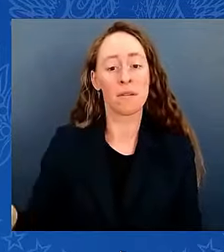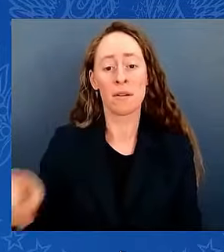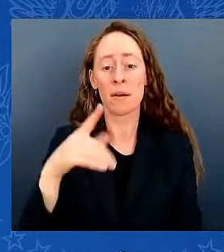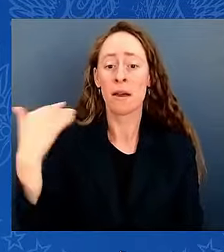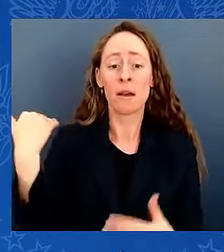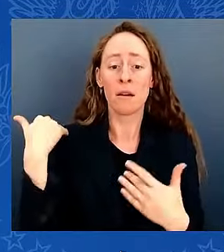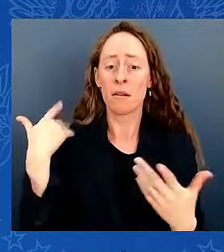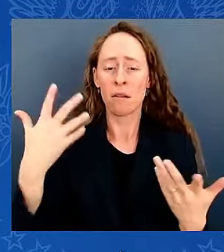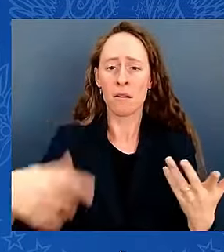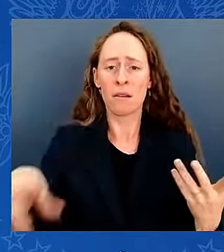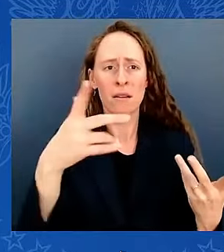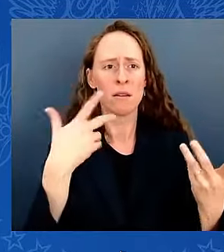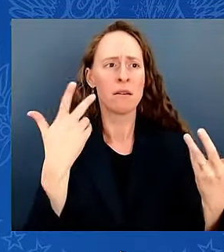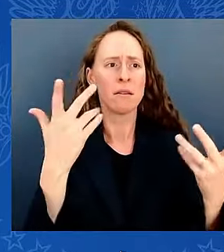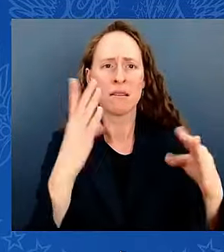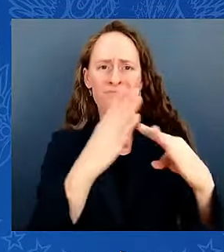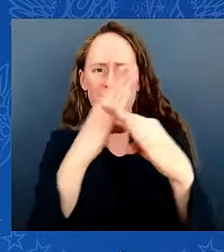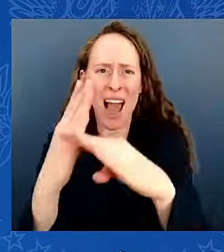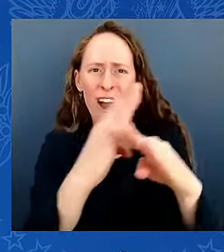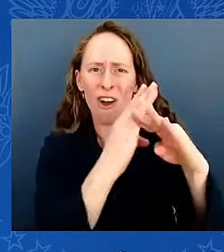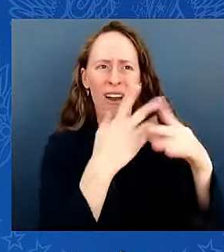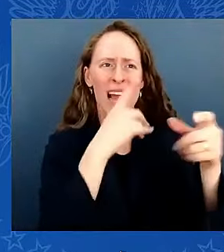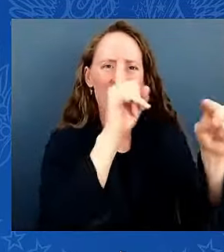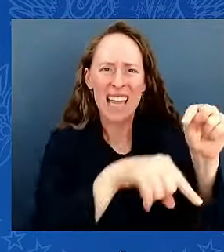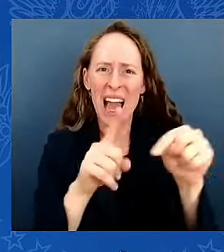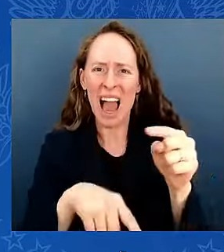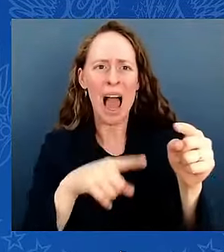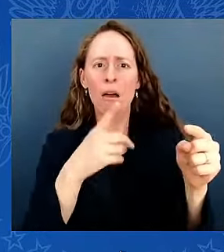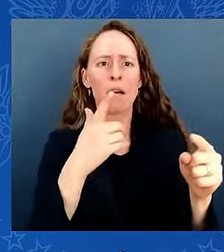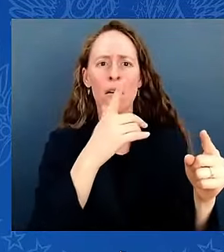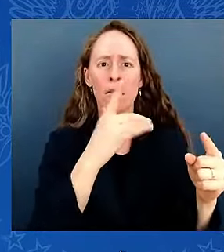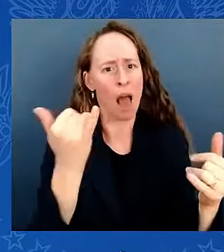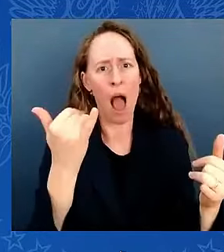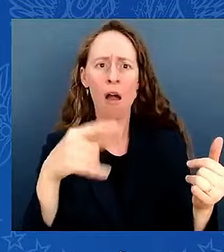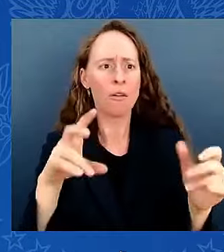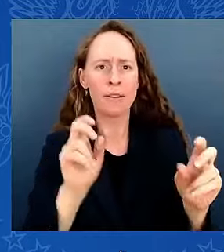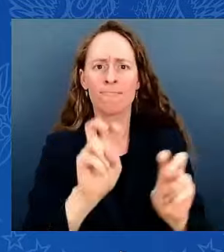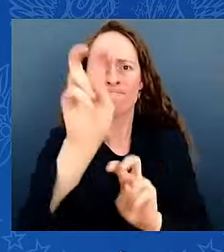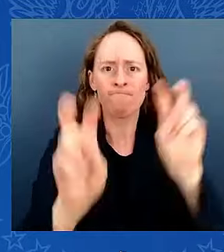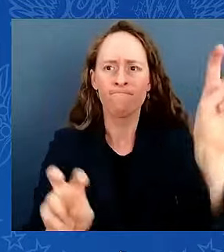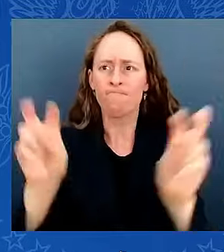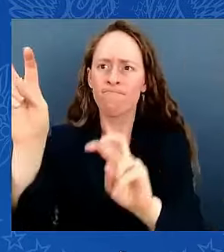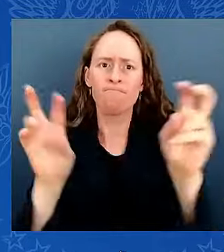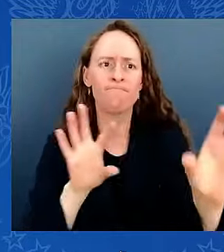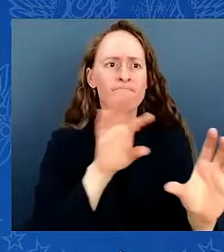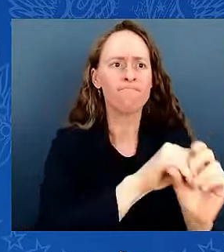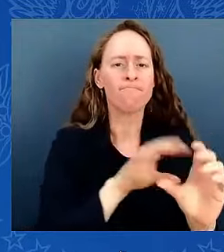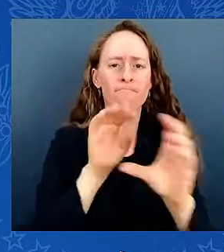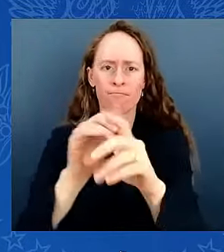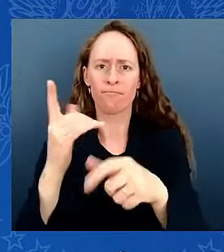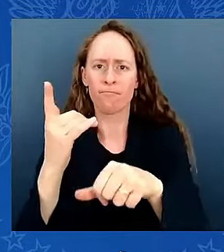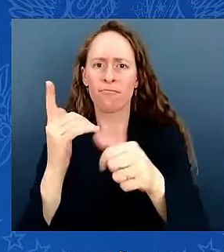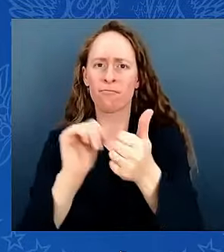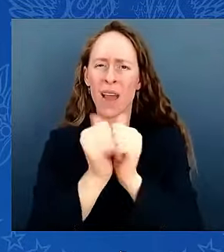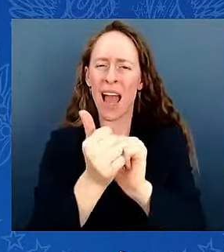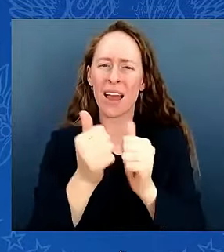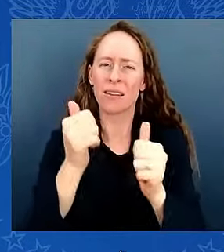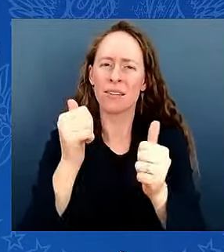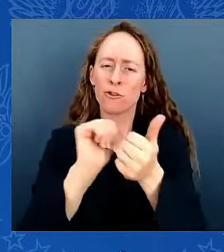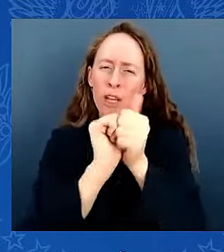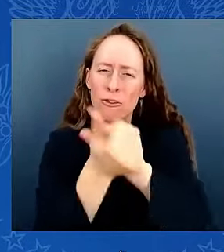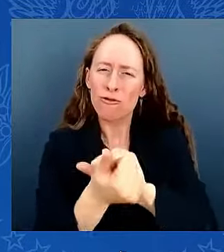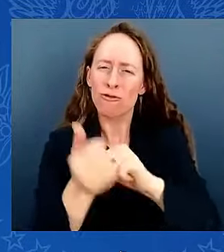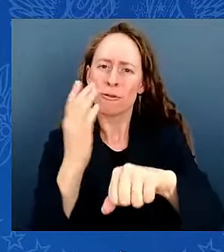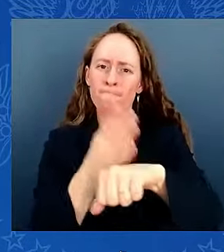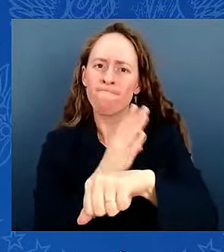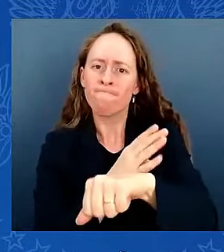progress. When we show up and make our voices heard, we make progress. And when we